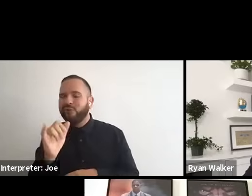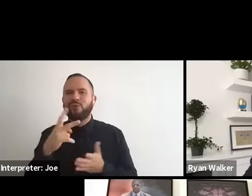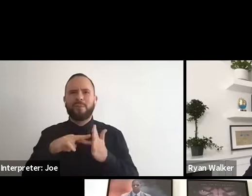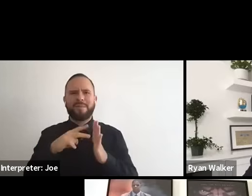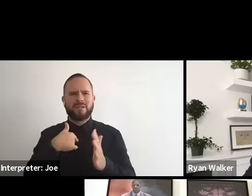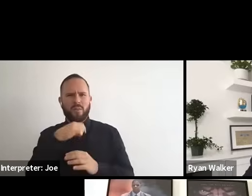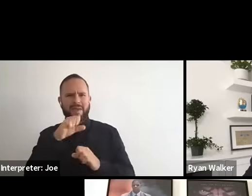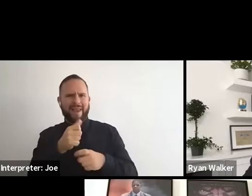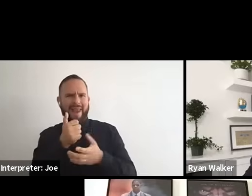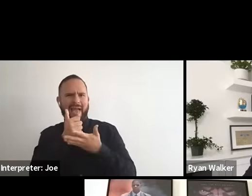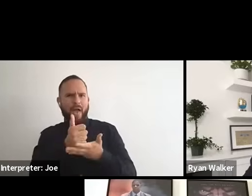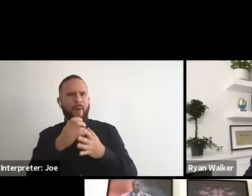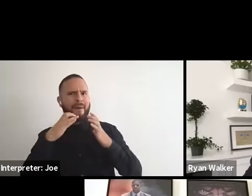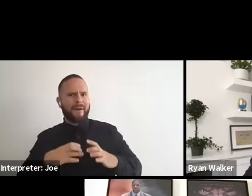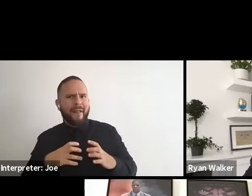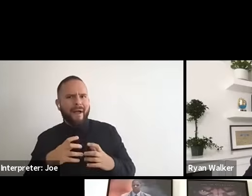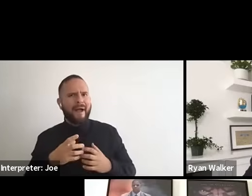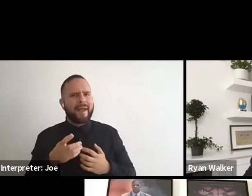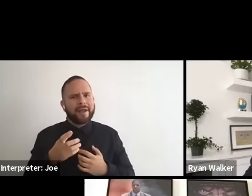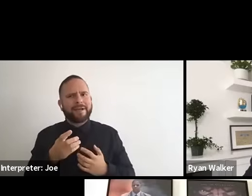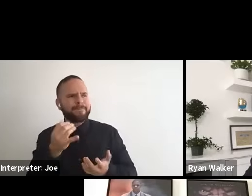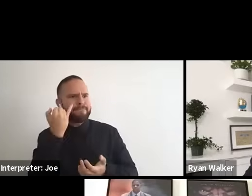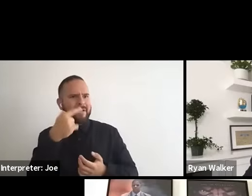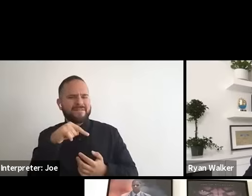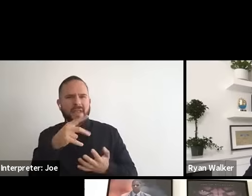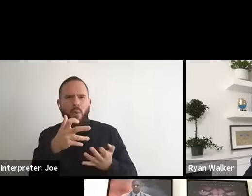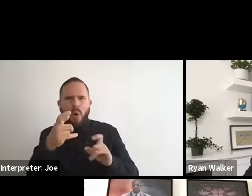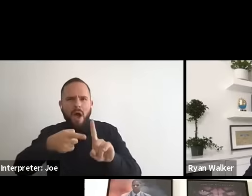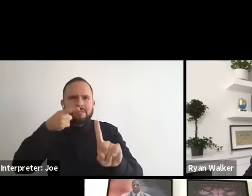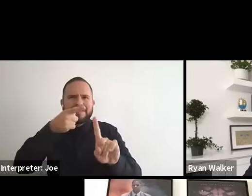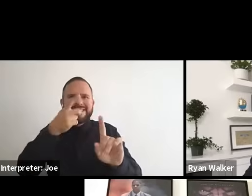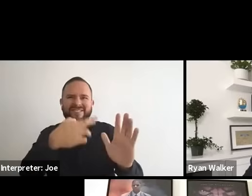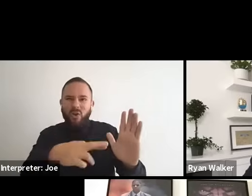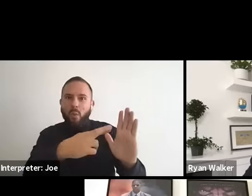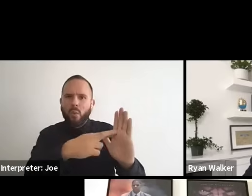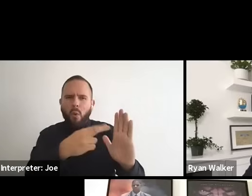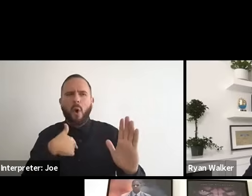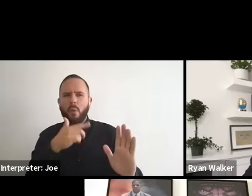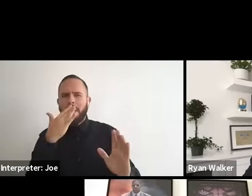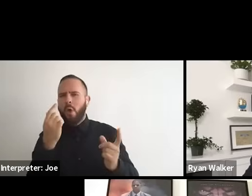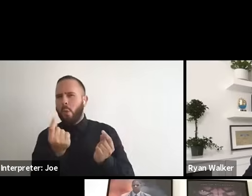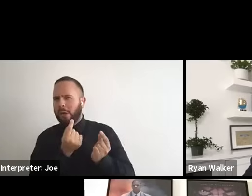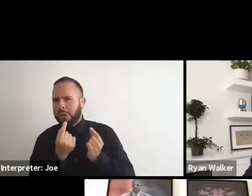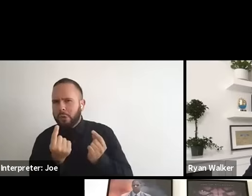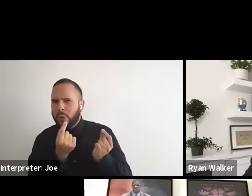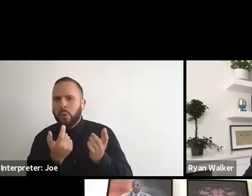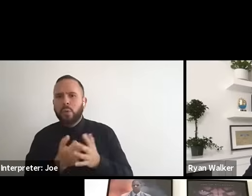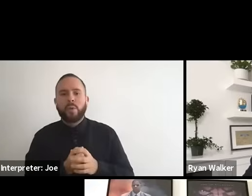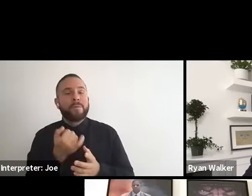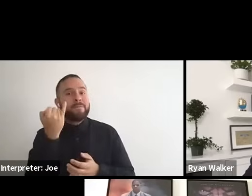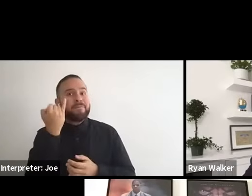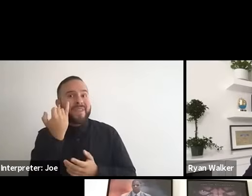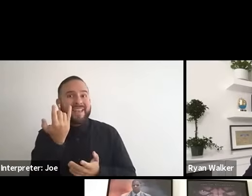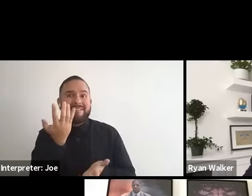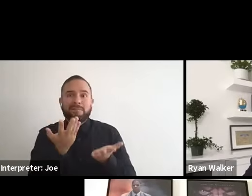way if they're going up for a very specific role, or if they are being, needing to be perceived in a certain light. We can